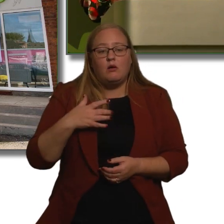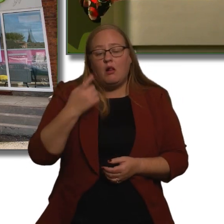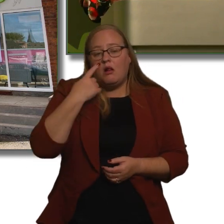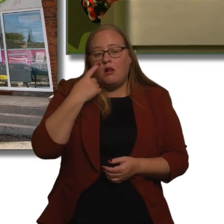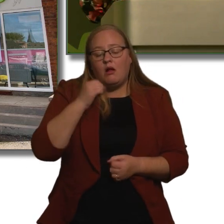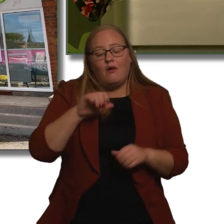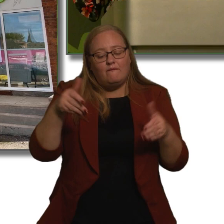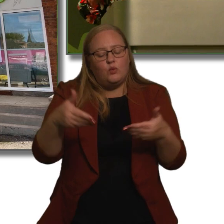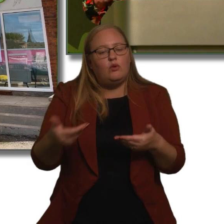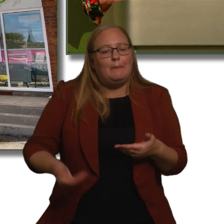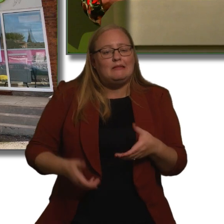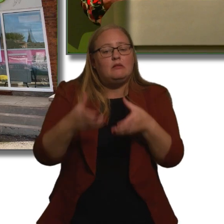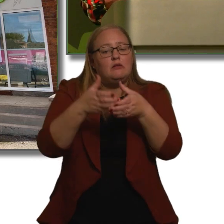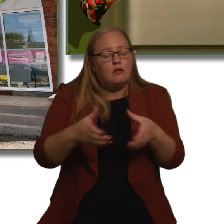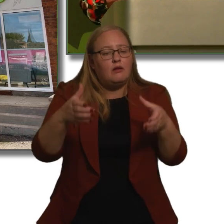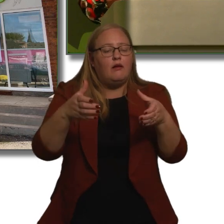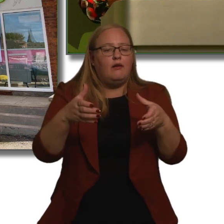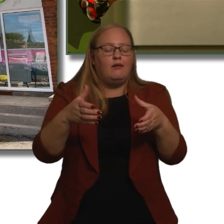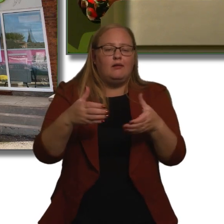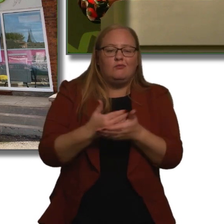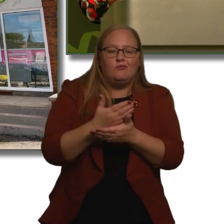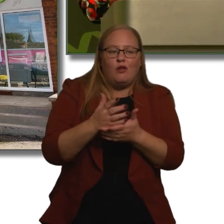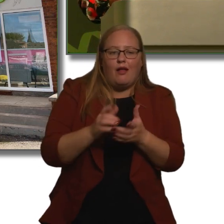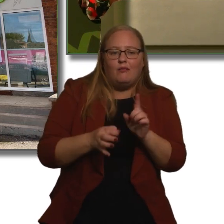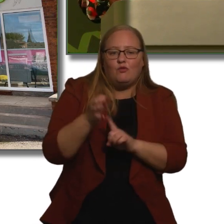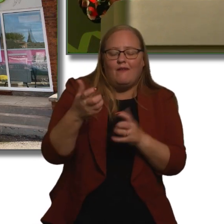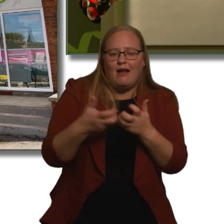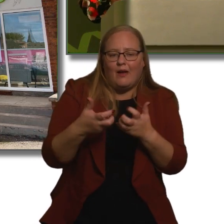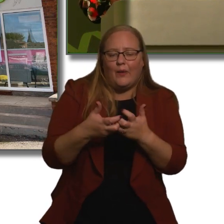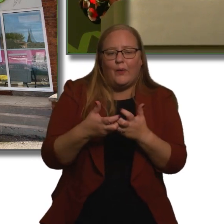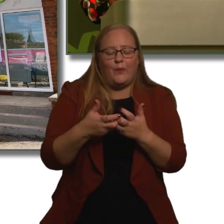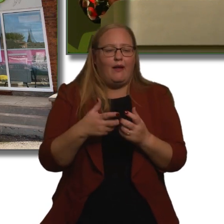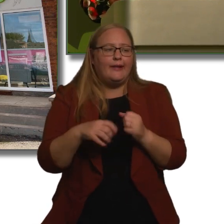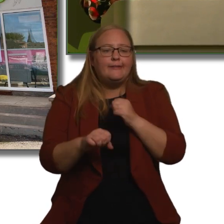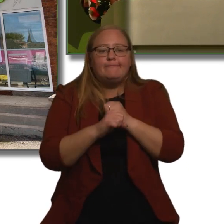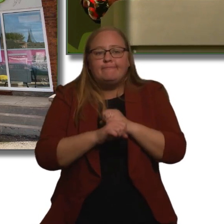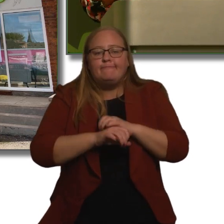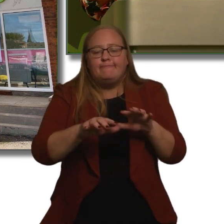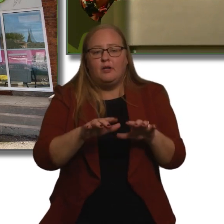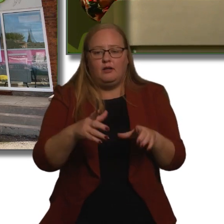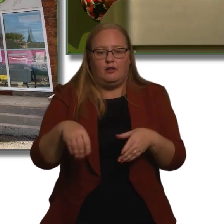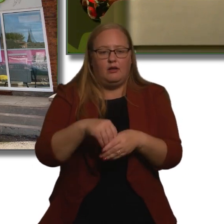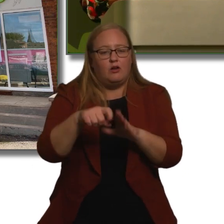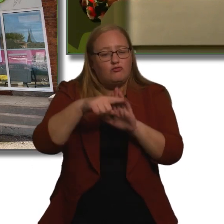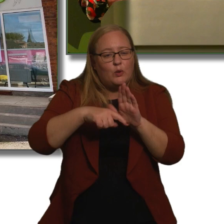funeral business and campaign for greater regulation in the funeral industry, as well as developing our